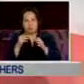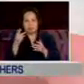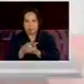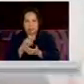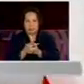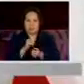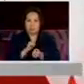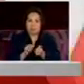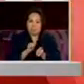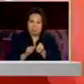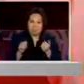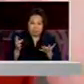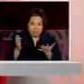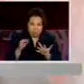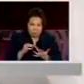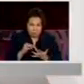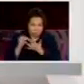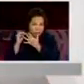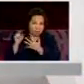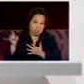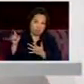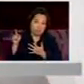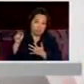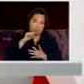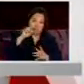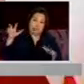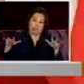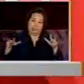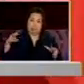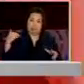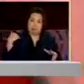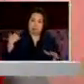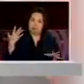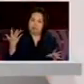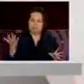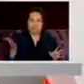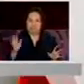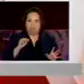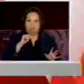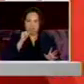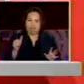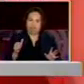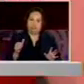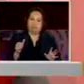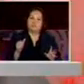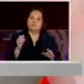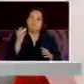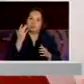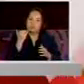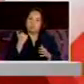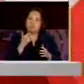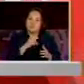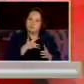innocent exclusions. The very same constitution that he had sworn to obey and uphold makes